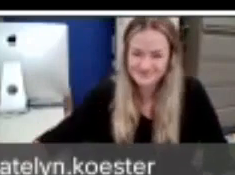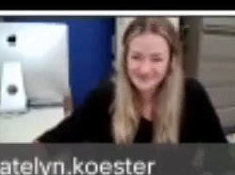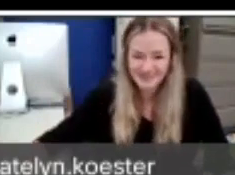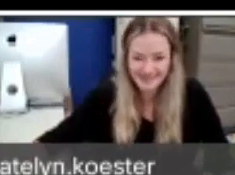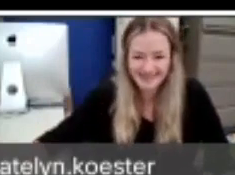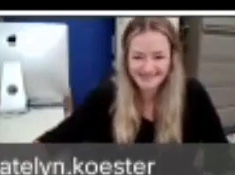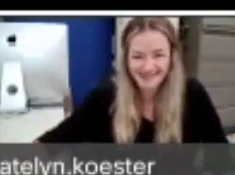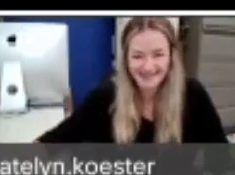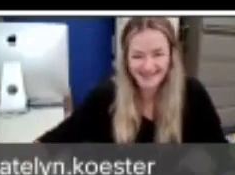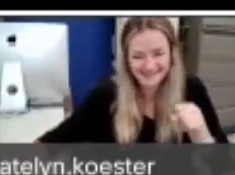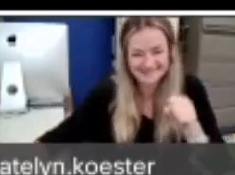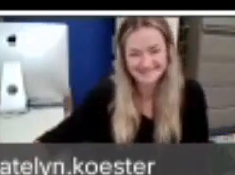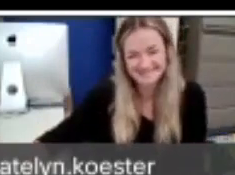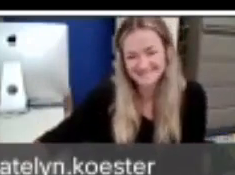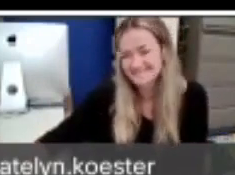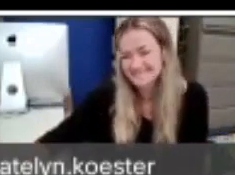Mm-hmm.